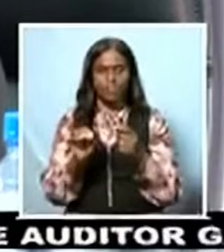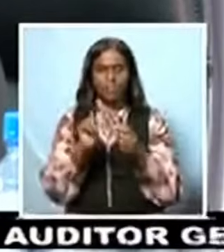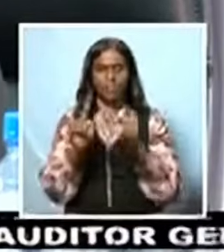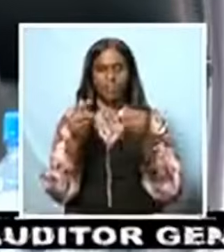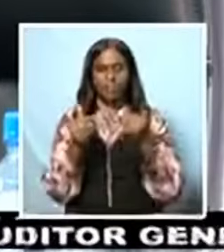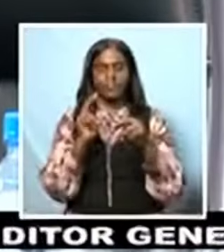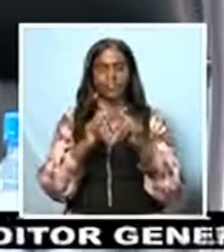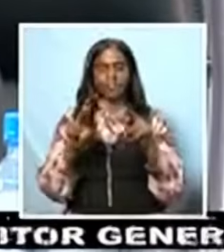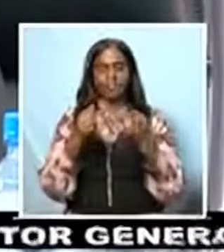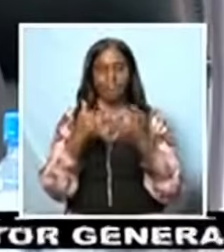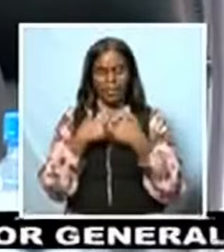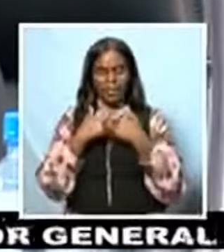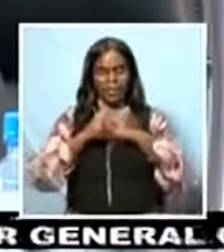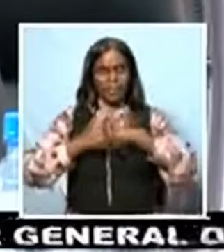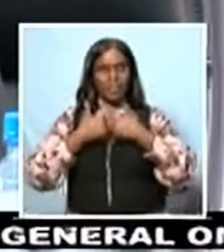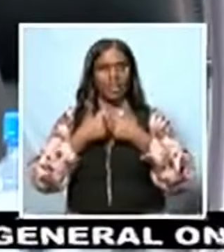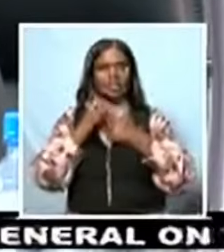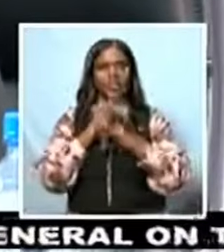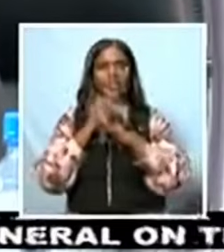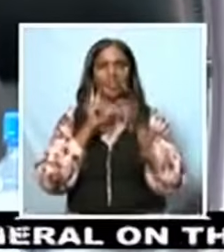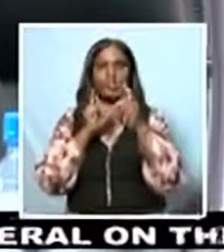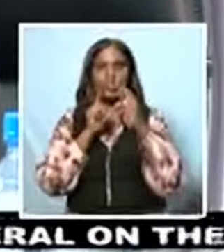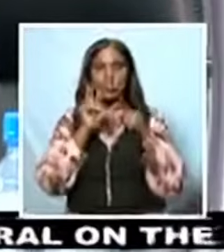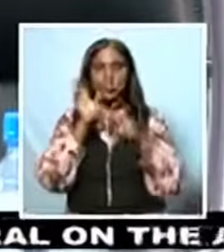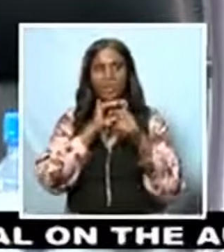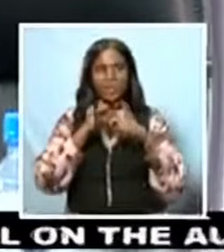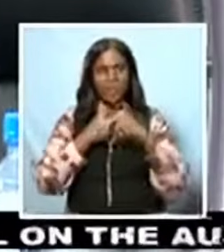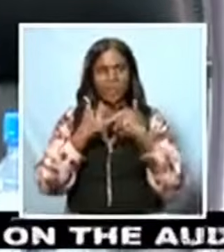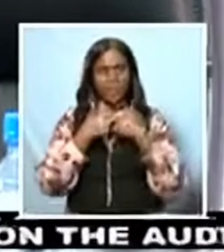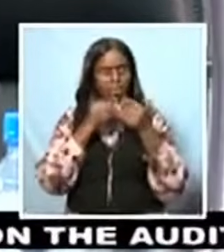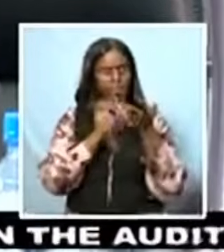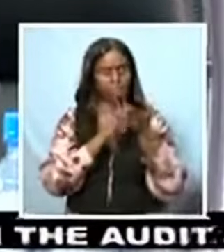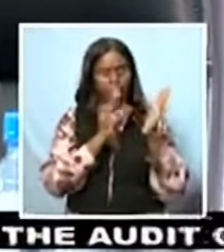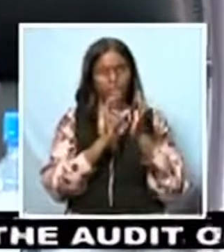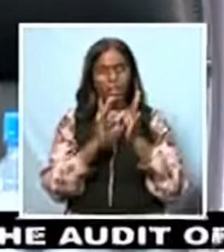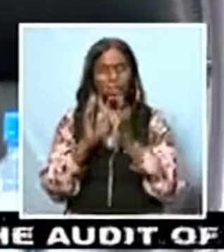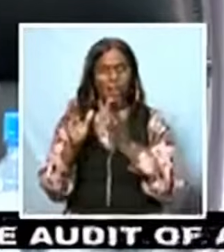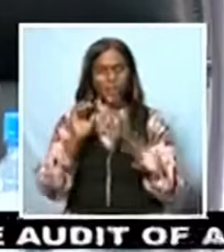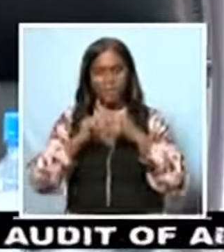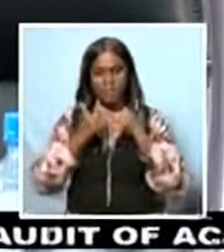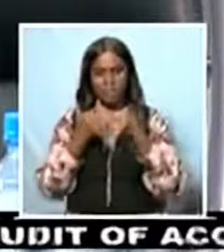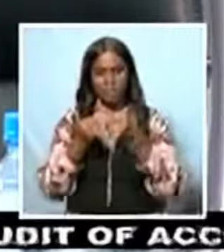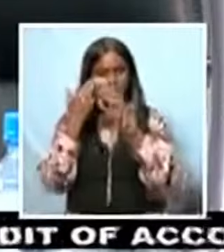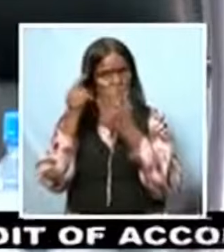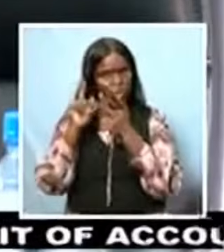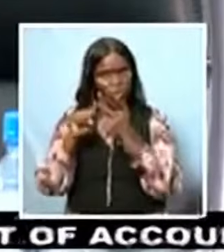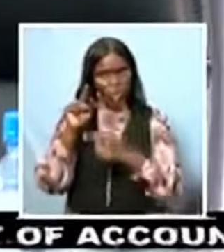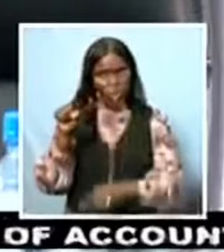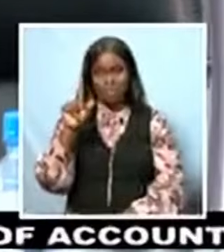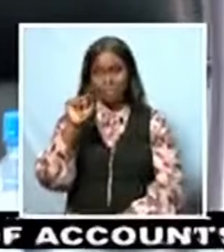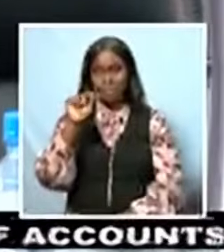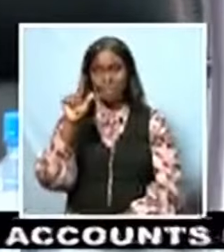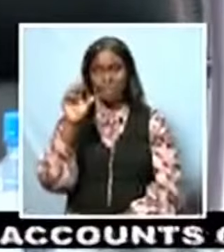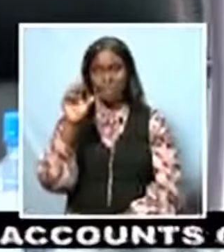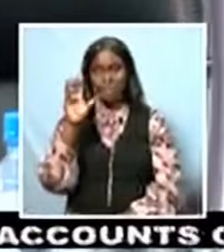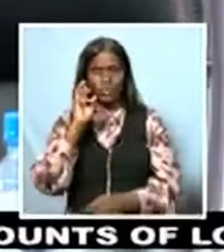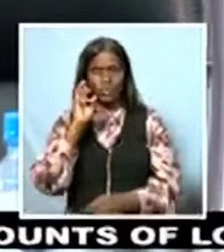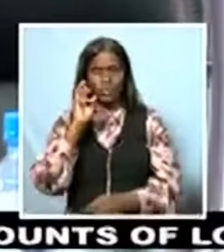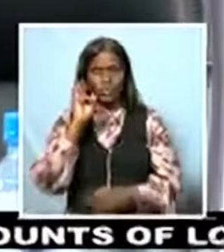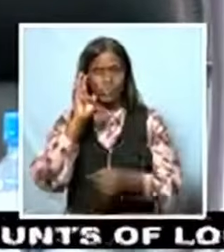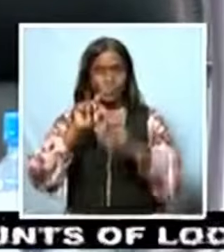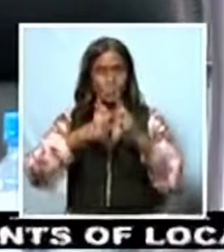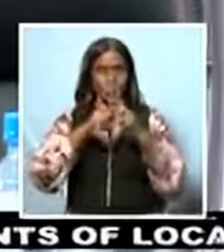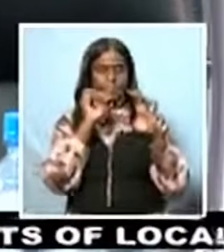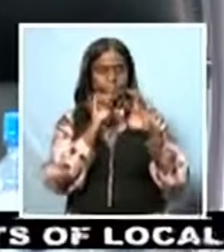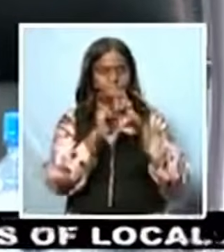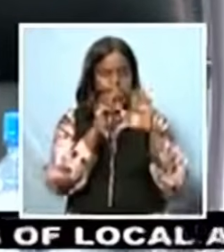Chair, just have we said, we have put up strategies, Chair. We are hoping 2026, Chair, we shall start remitting,